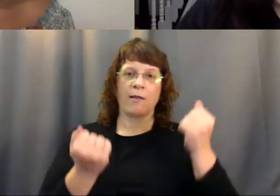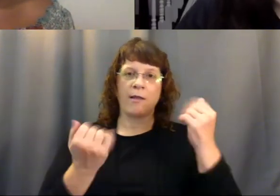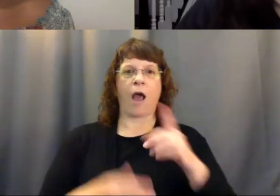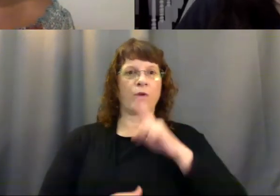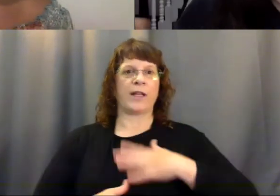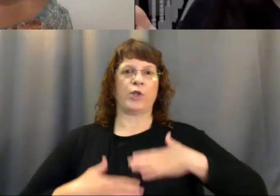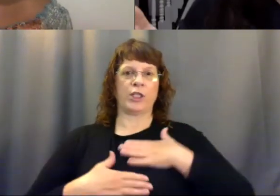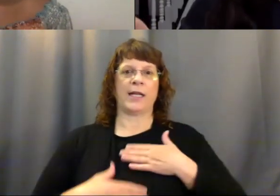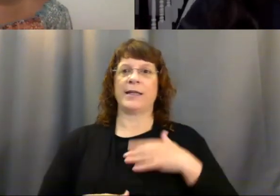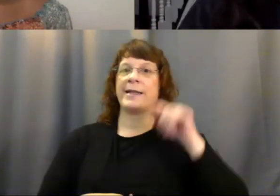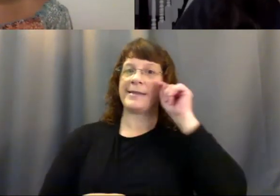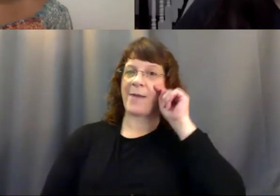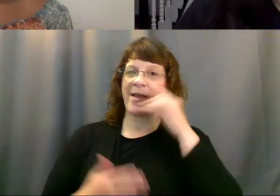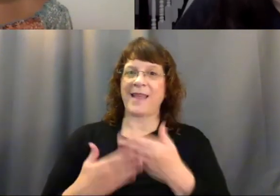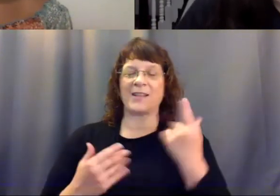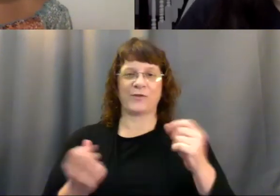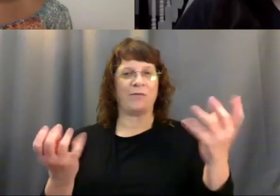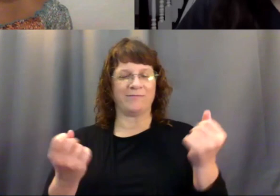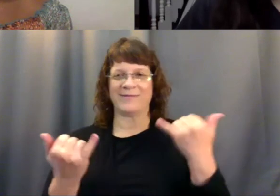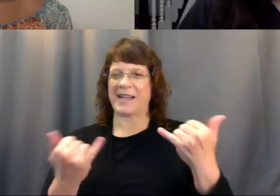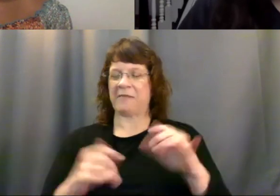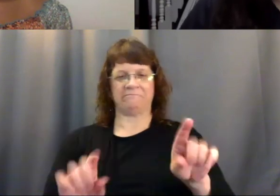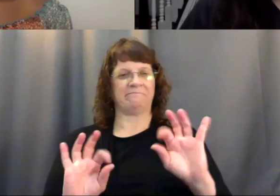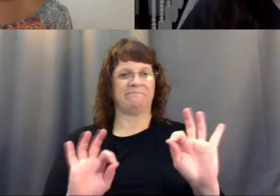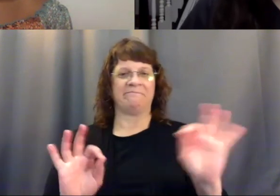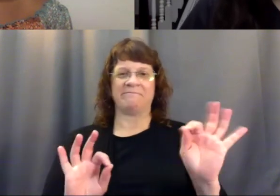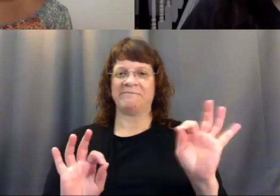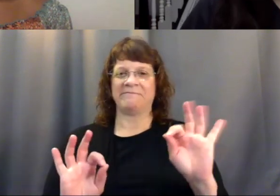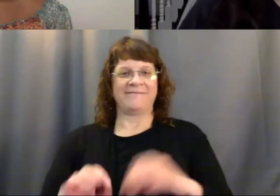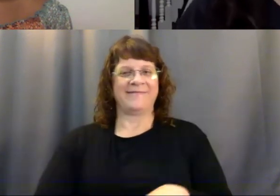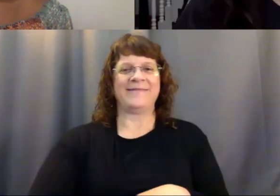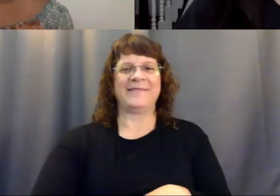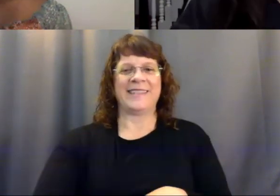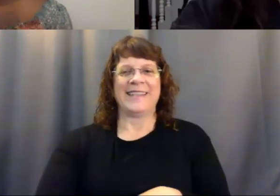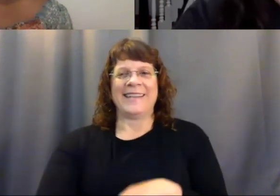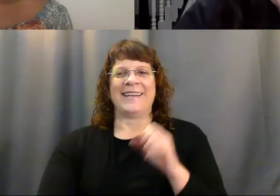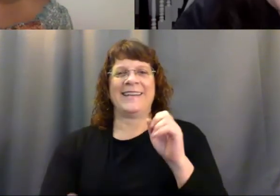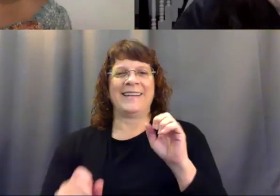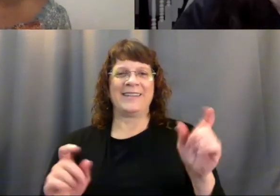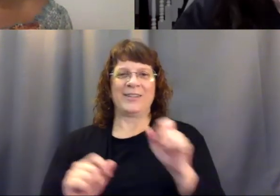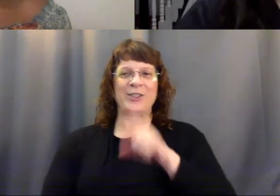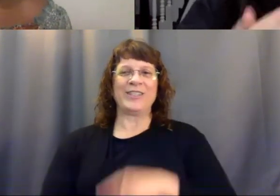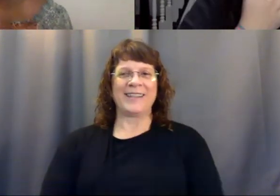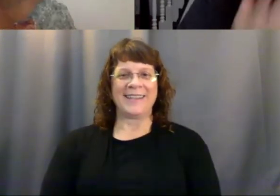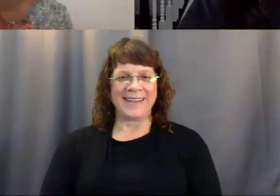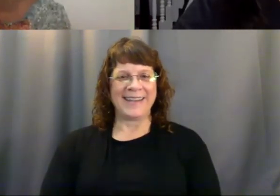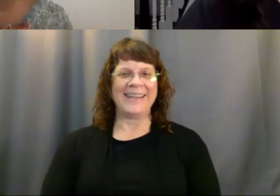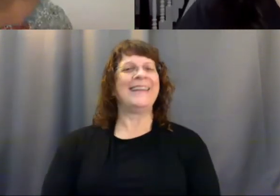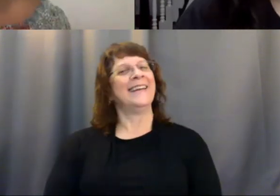it. And Tammy, thank you for signing for us. We really appreciate you taking the time to be with us too. Thank you. All right. Oh,